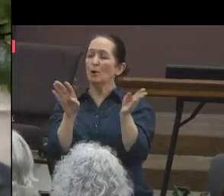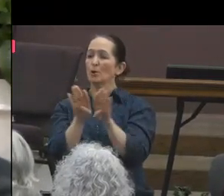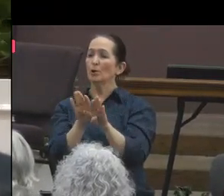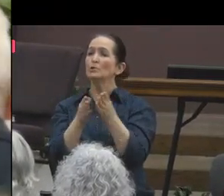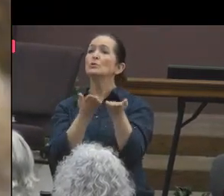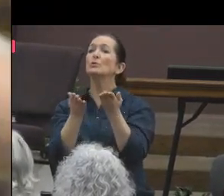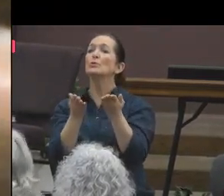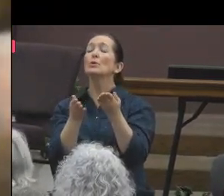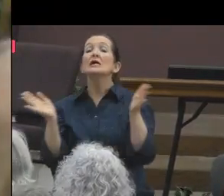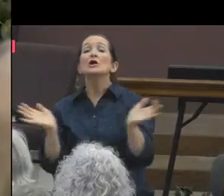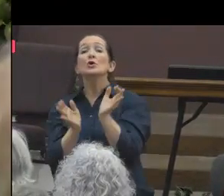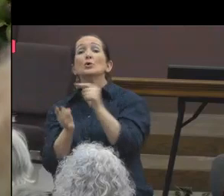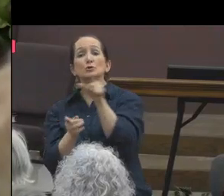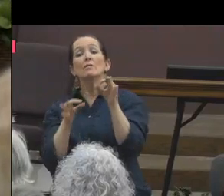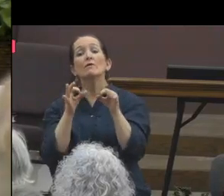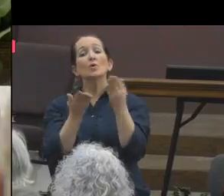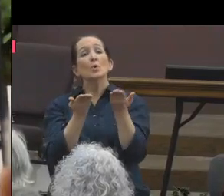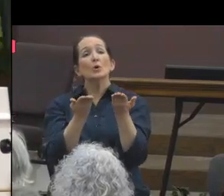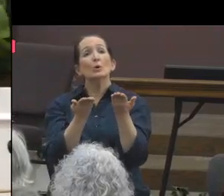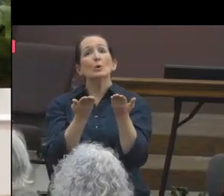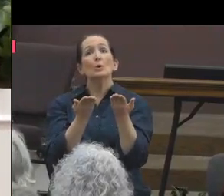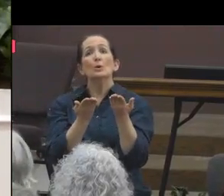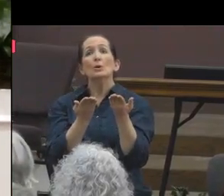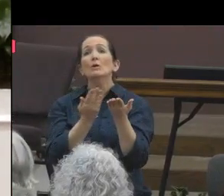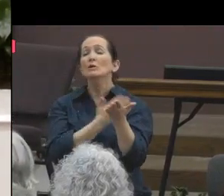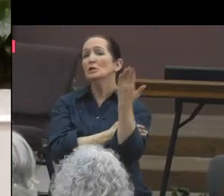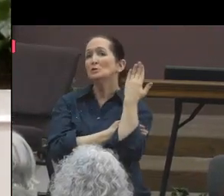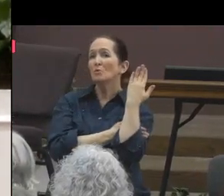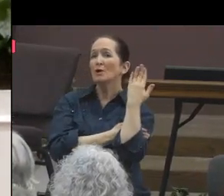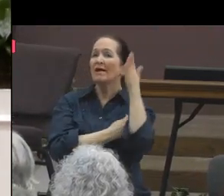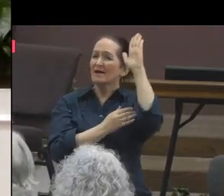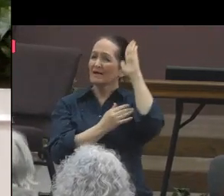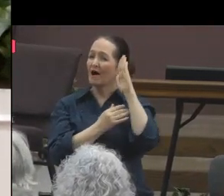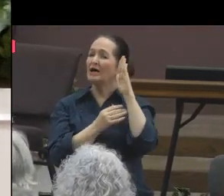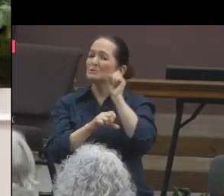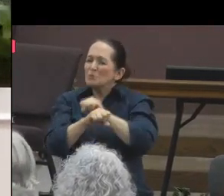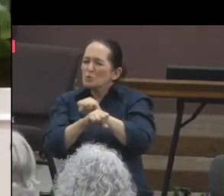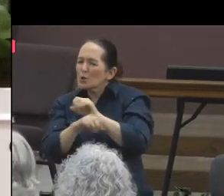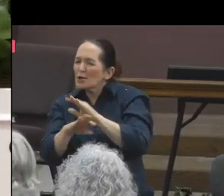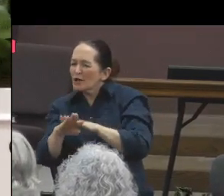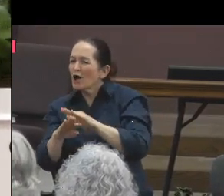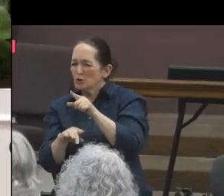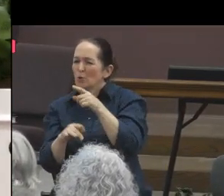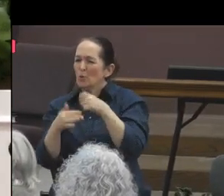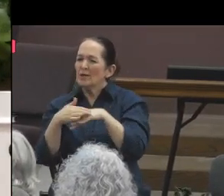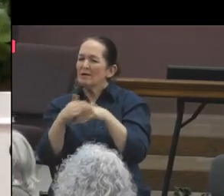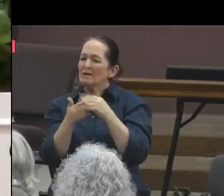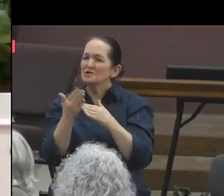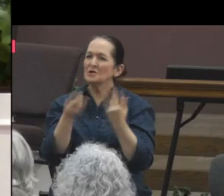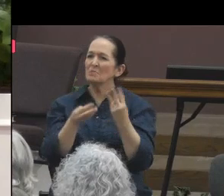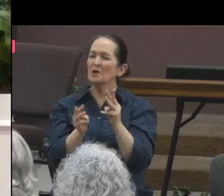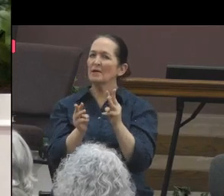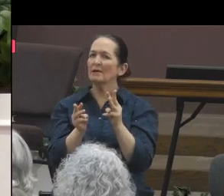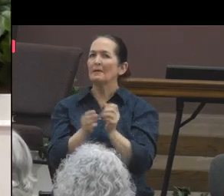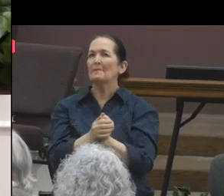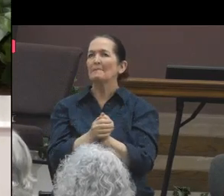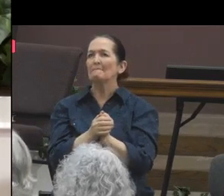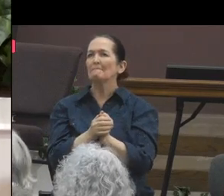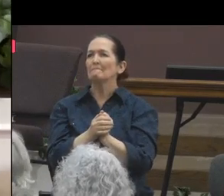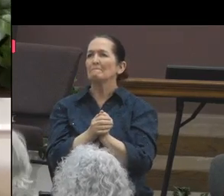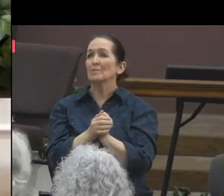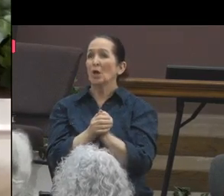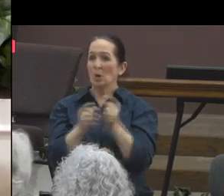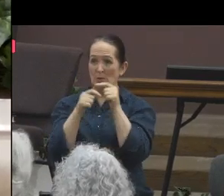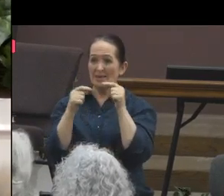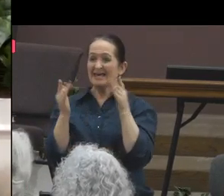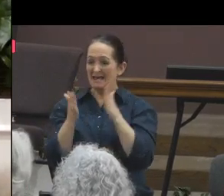service out. Let me encourage you, if you're here this morning and God has been working on you in some way, what the enemy